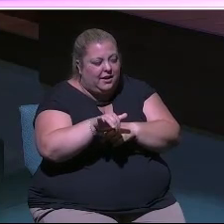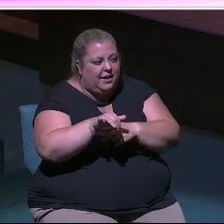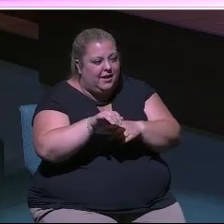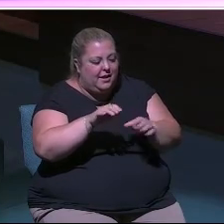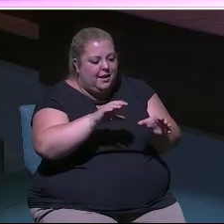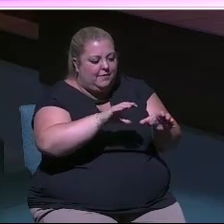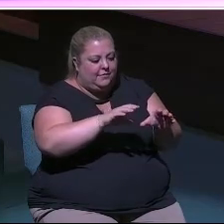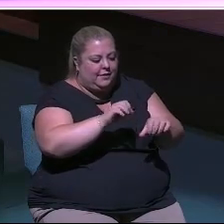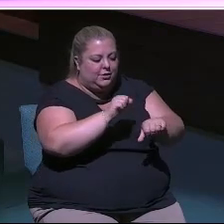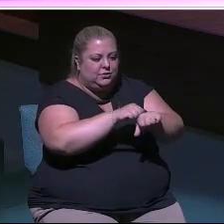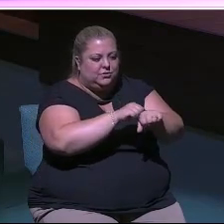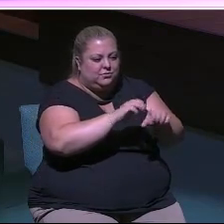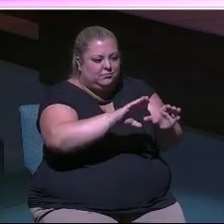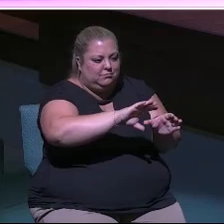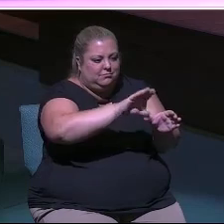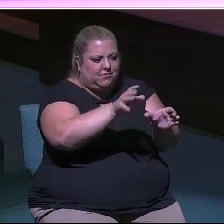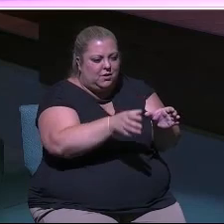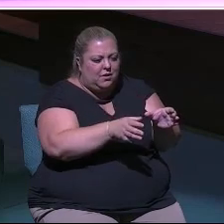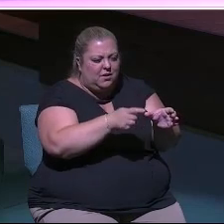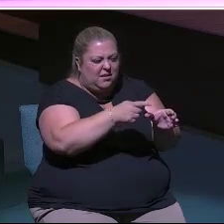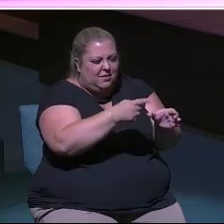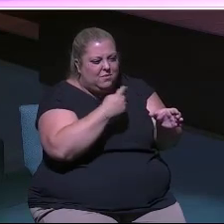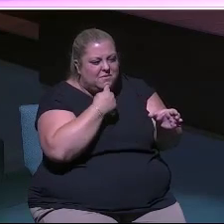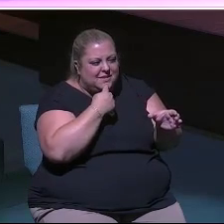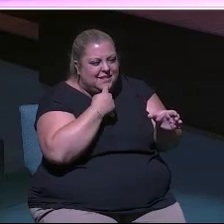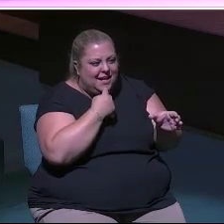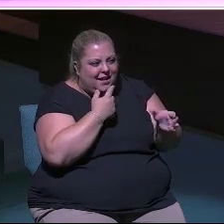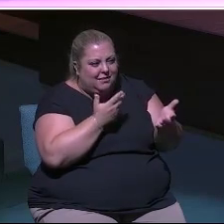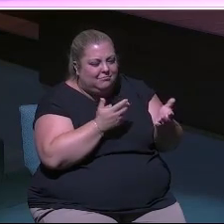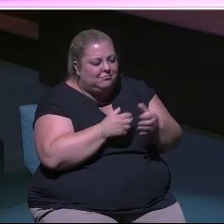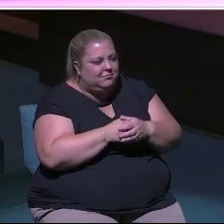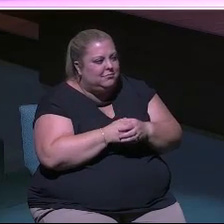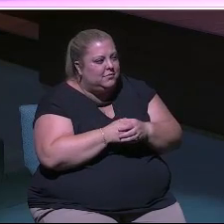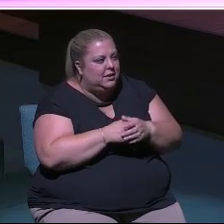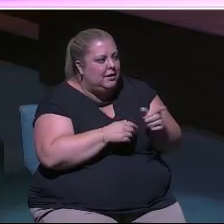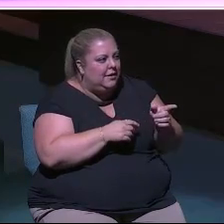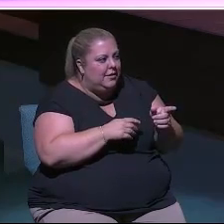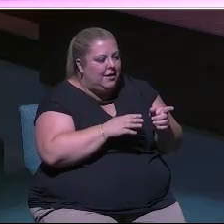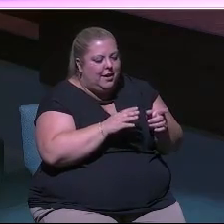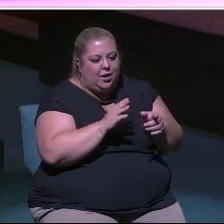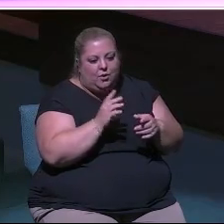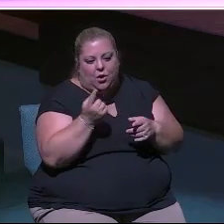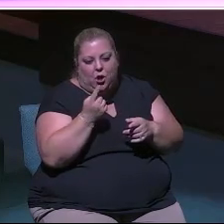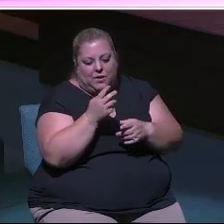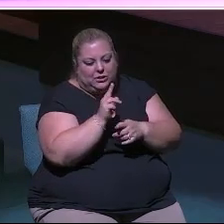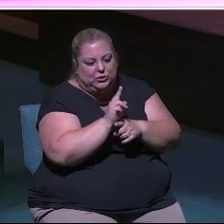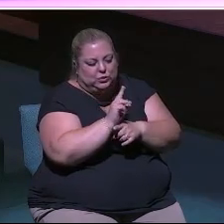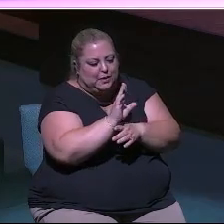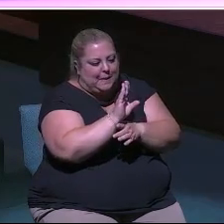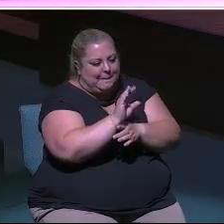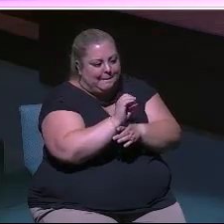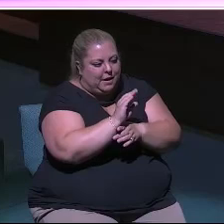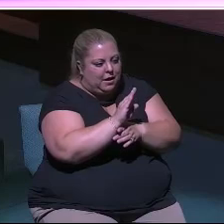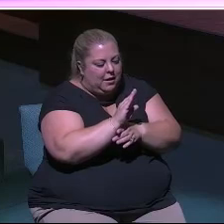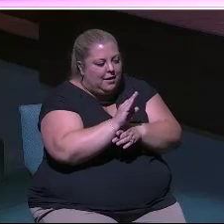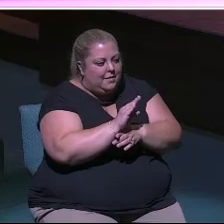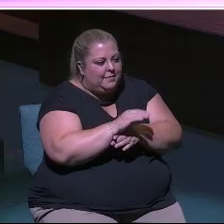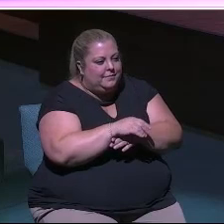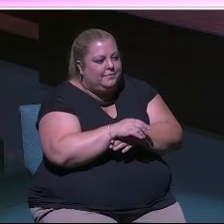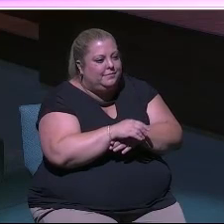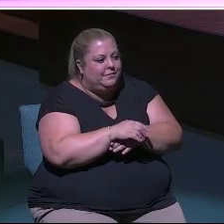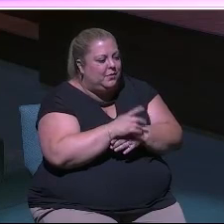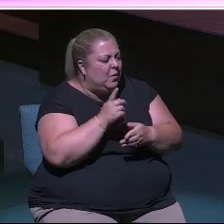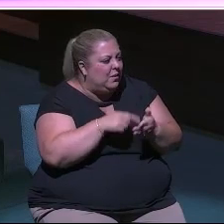say? Here lies Bob. If your name's Bob, I apologize. I always use Bob. We go to Chick-fil-A. Hey, what's the name?